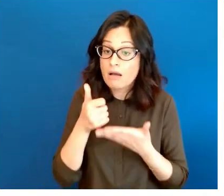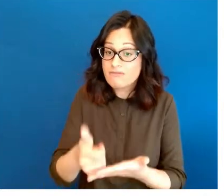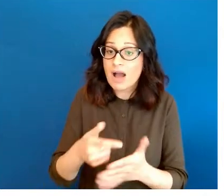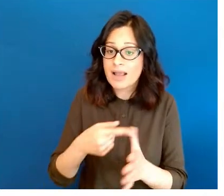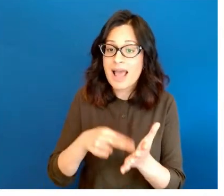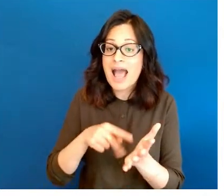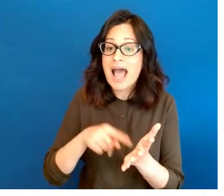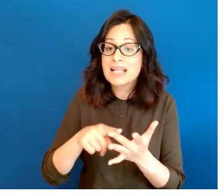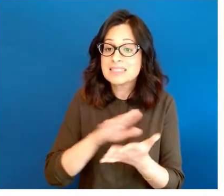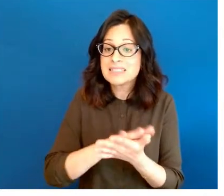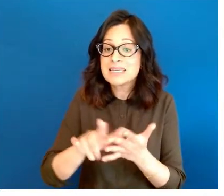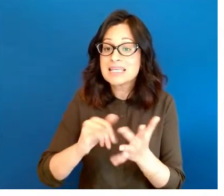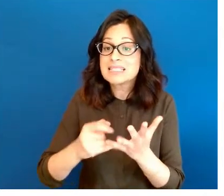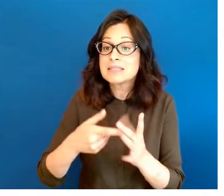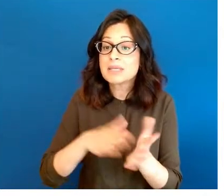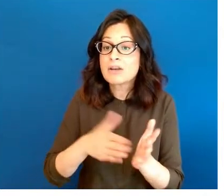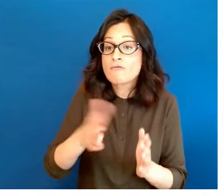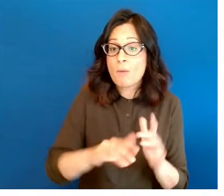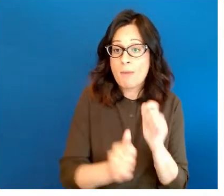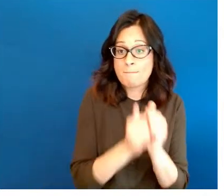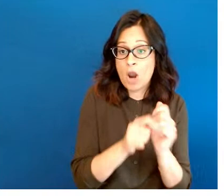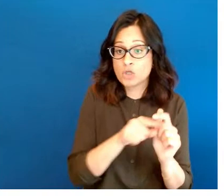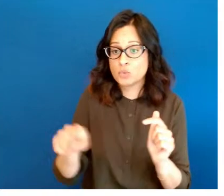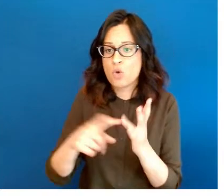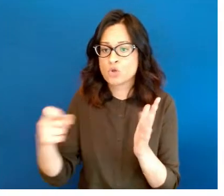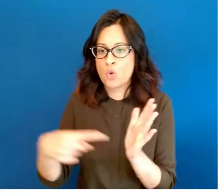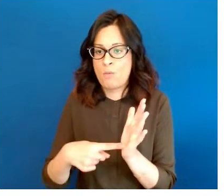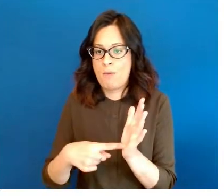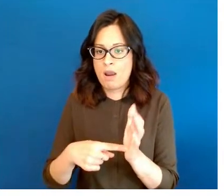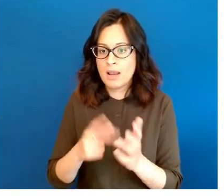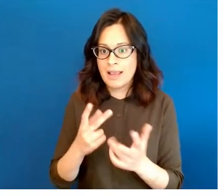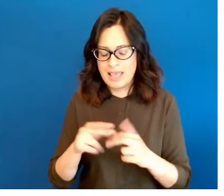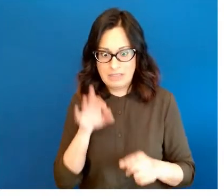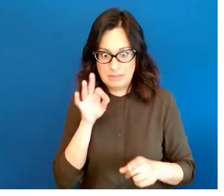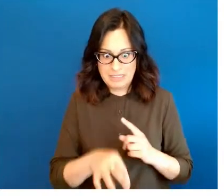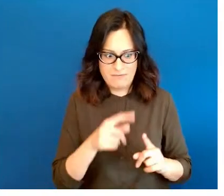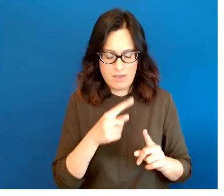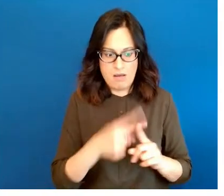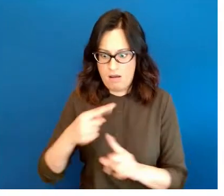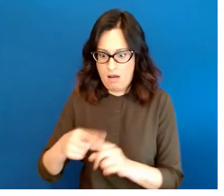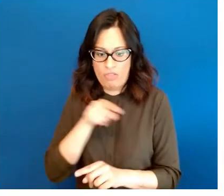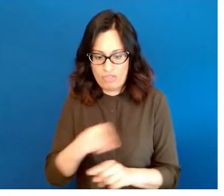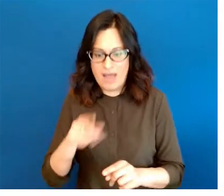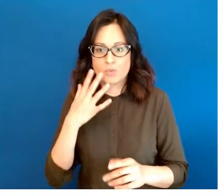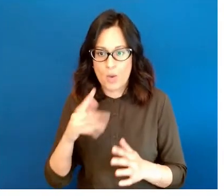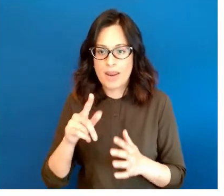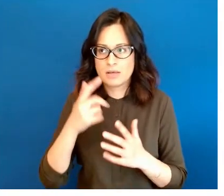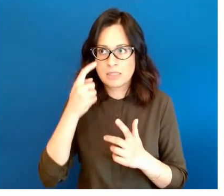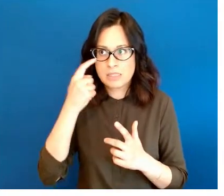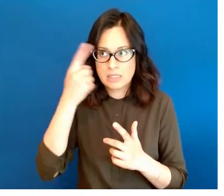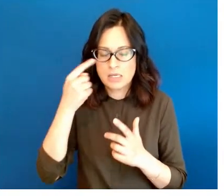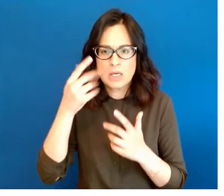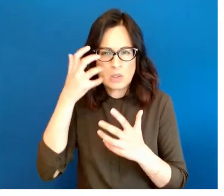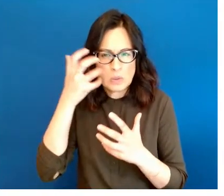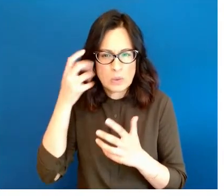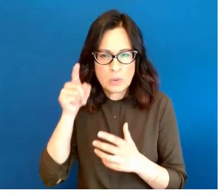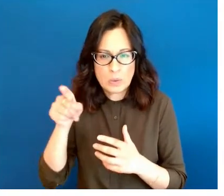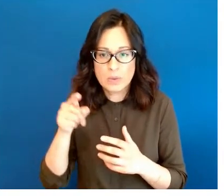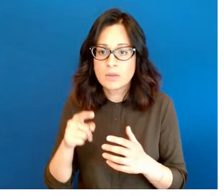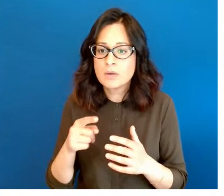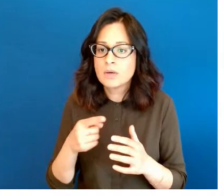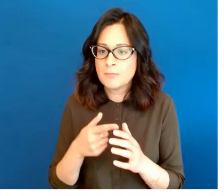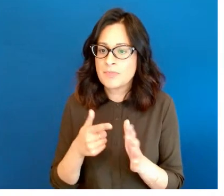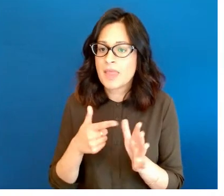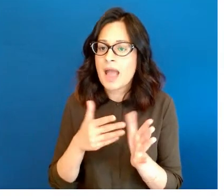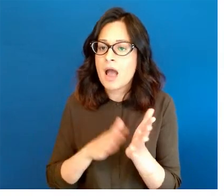to October in individuals with really marked periorbital eczema. Applying emollient as a barrier